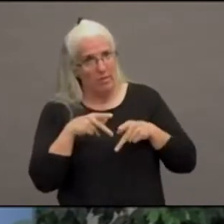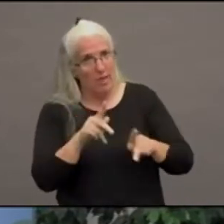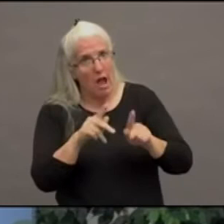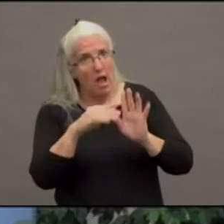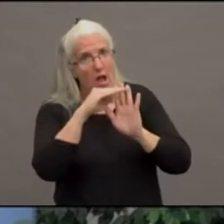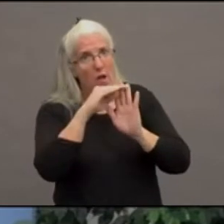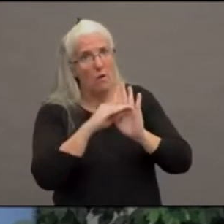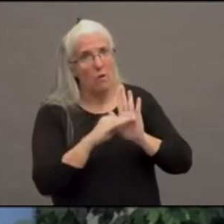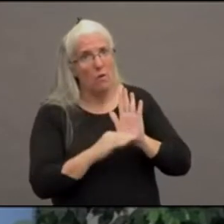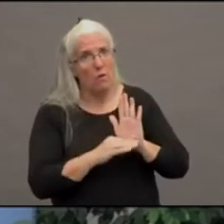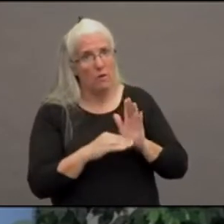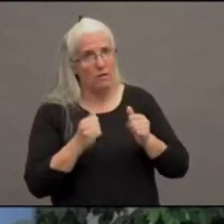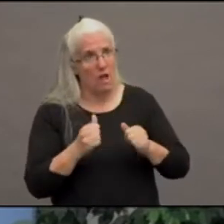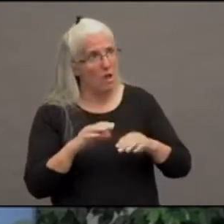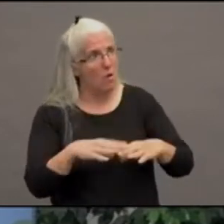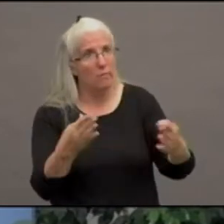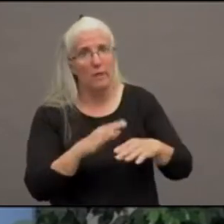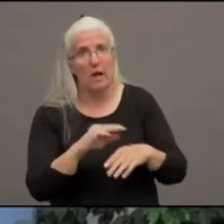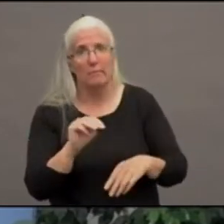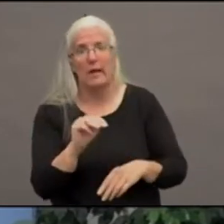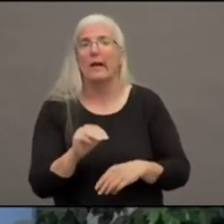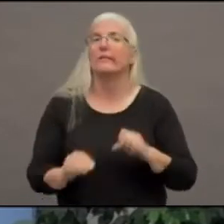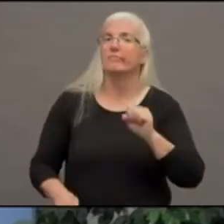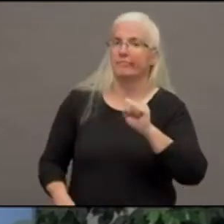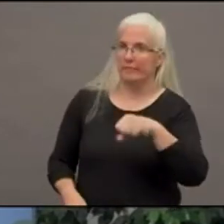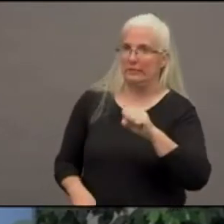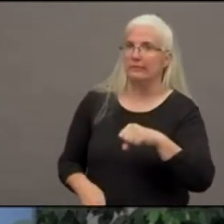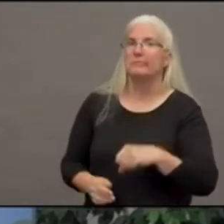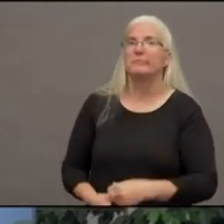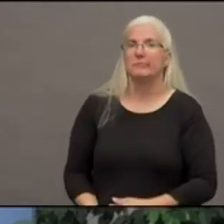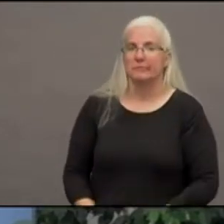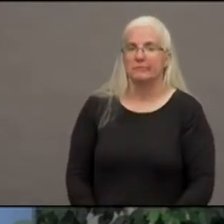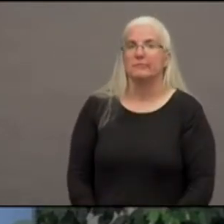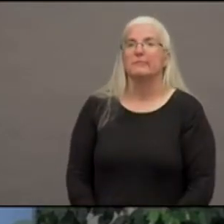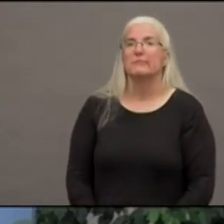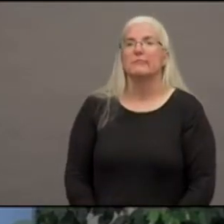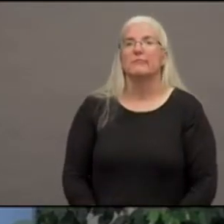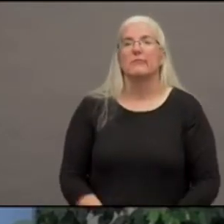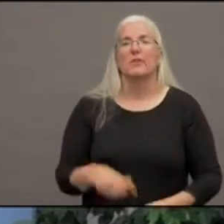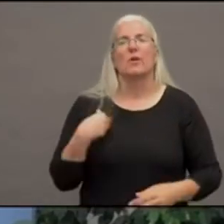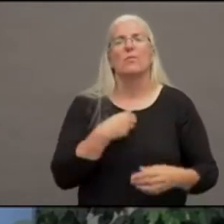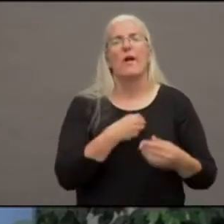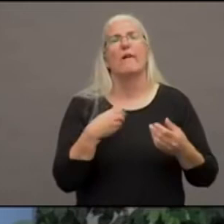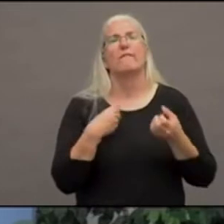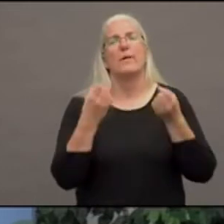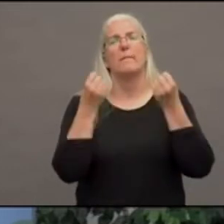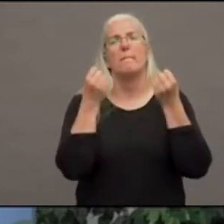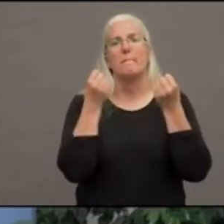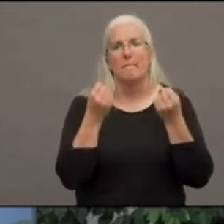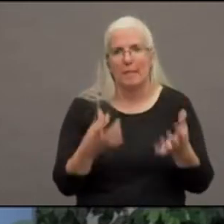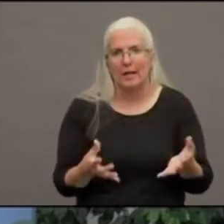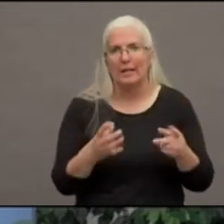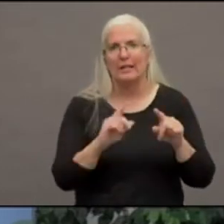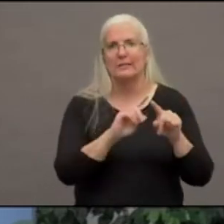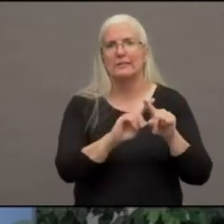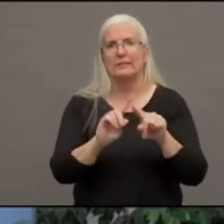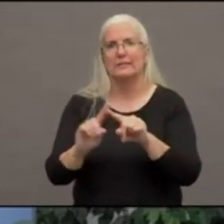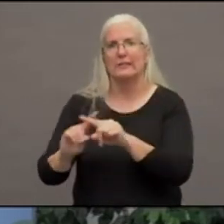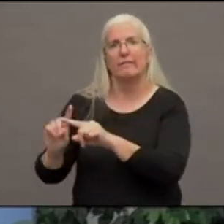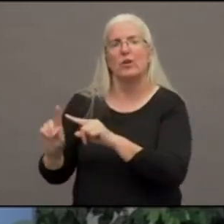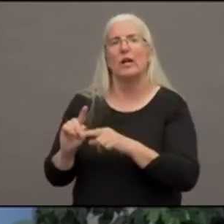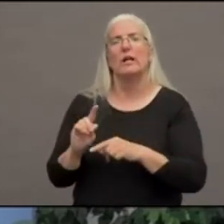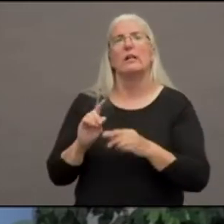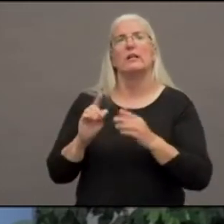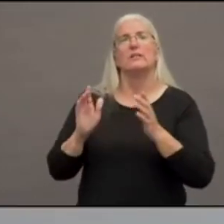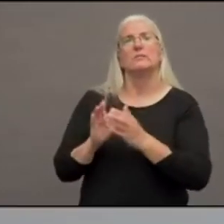is coming. And I know that we have many minority-owned businesses, folks that are,